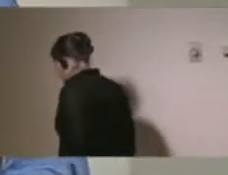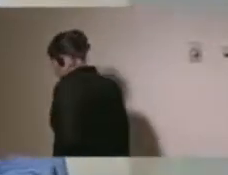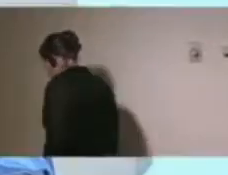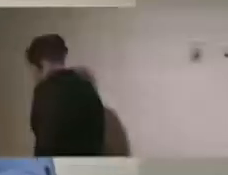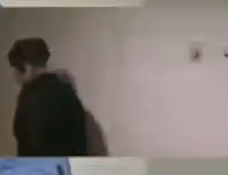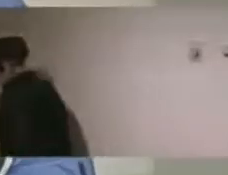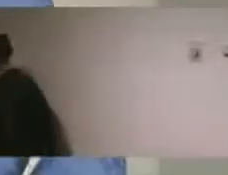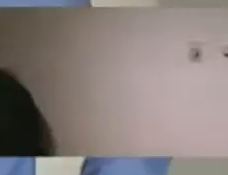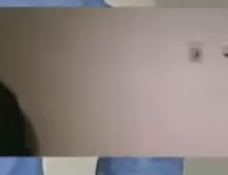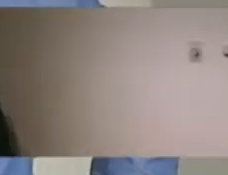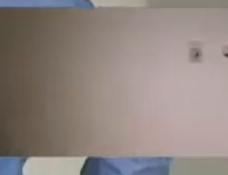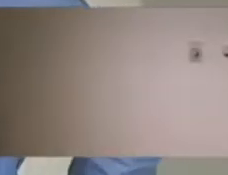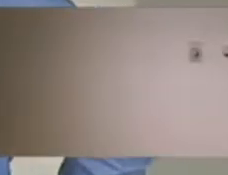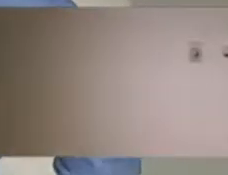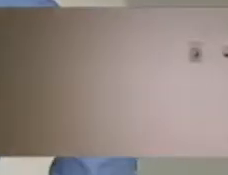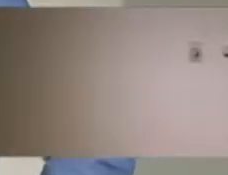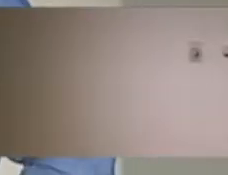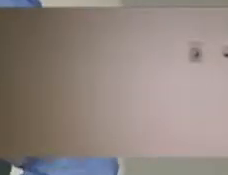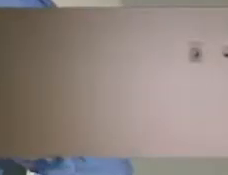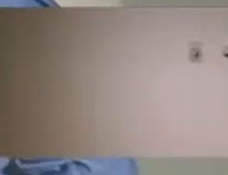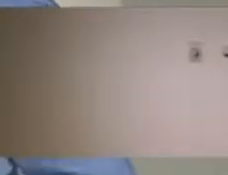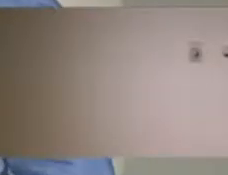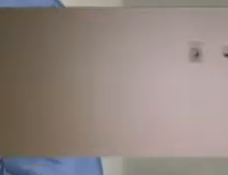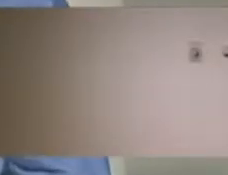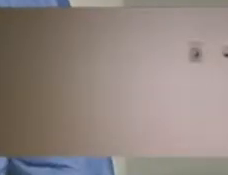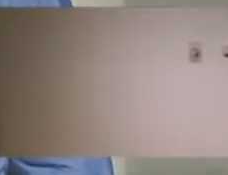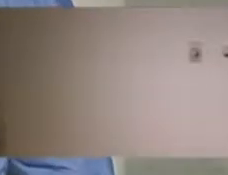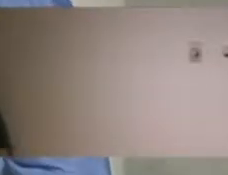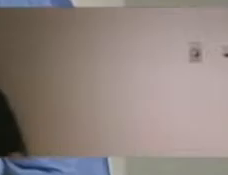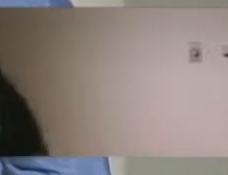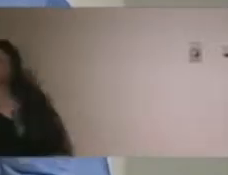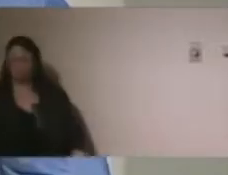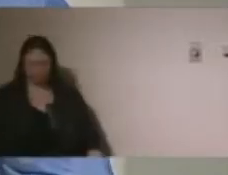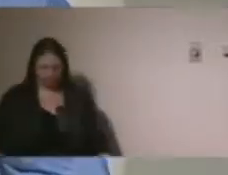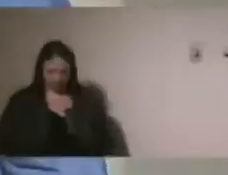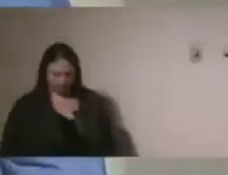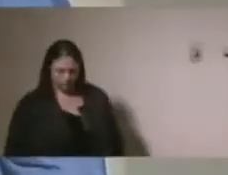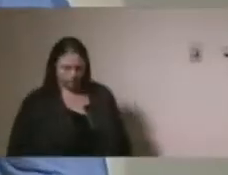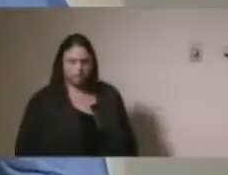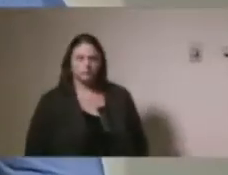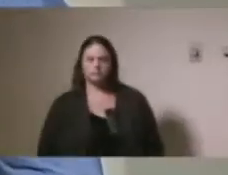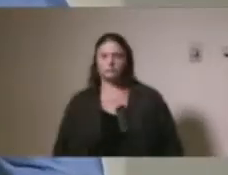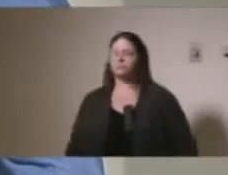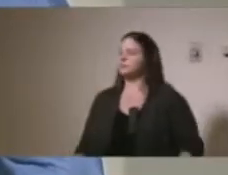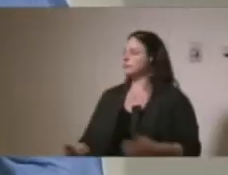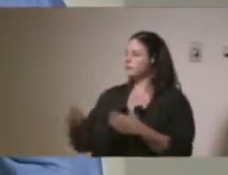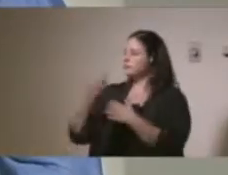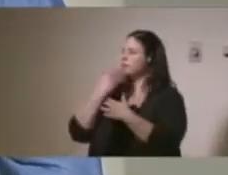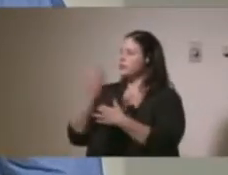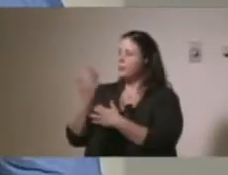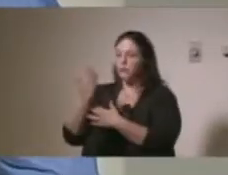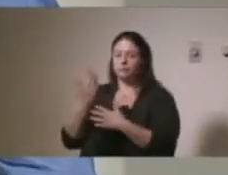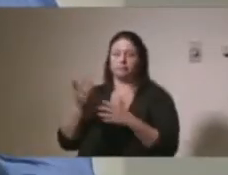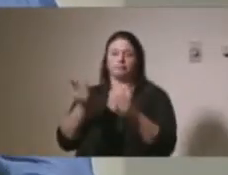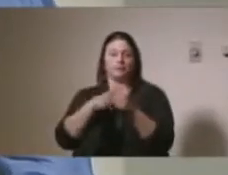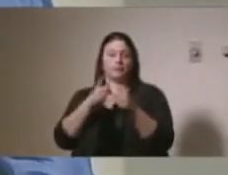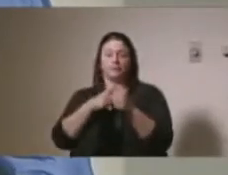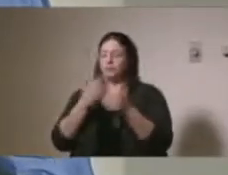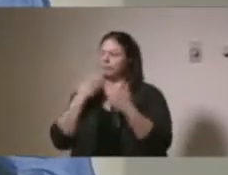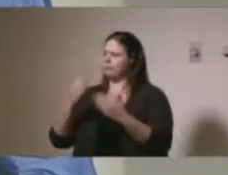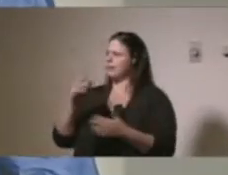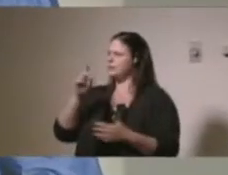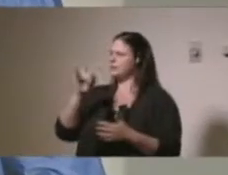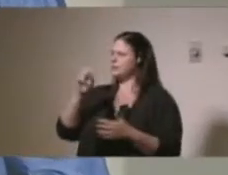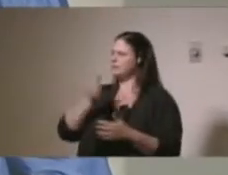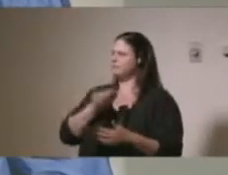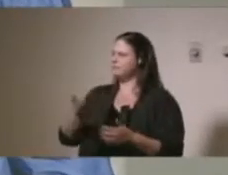Good morning, everybody. First of all, Denny, thank you very much for allowing myself to be a part of this very important weekend put on by